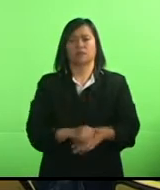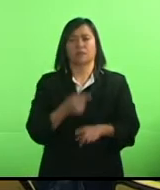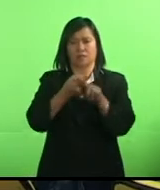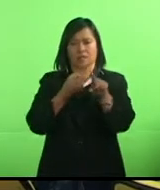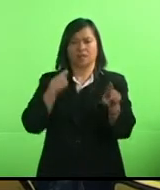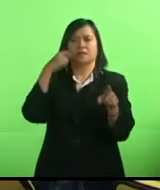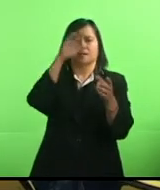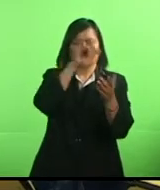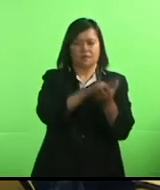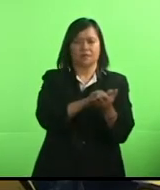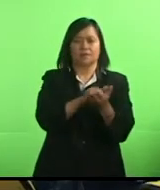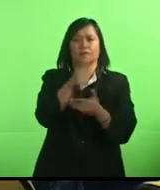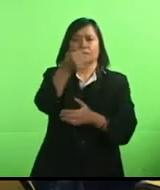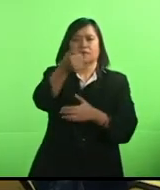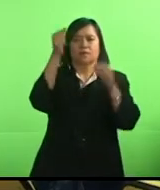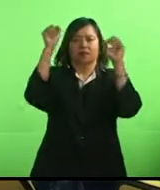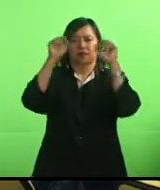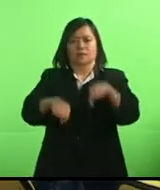it.